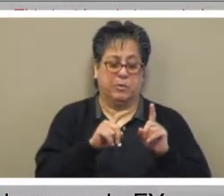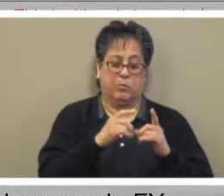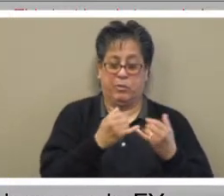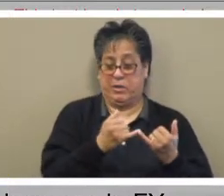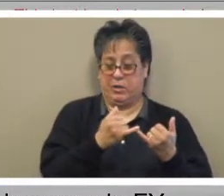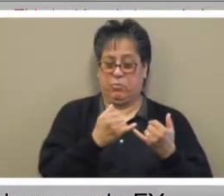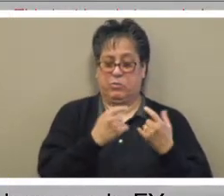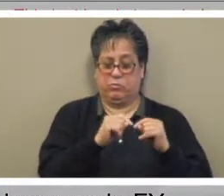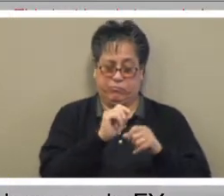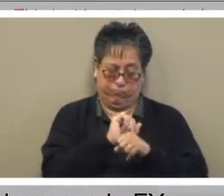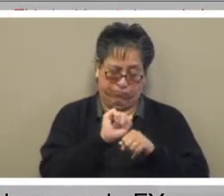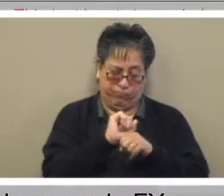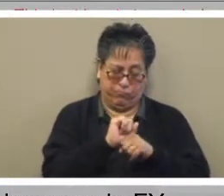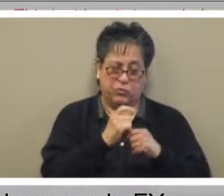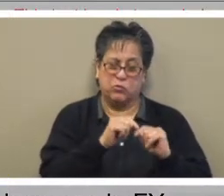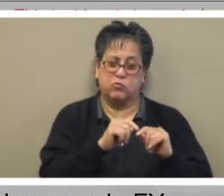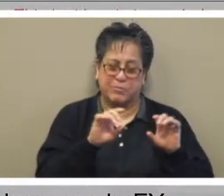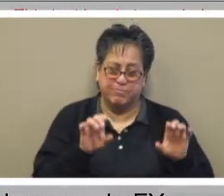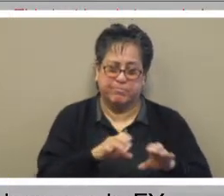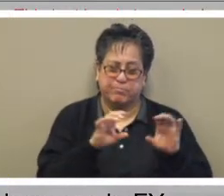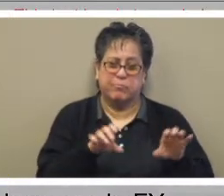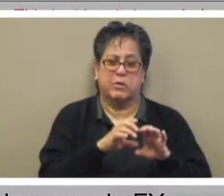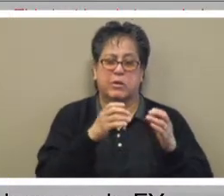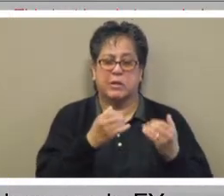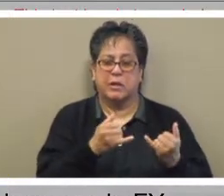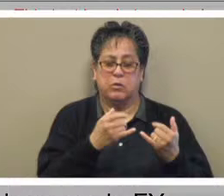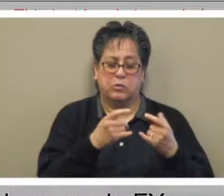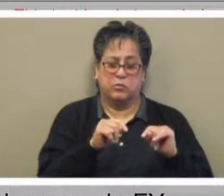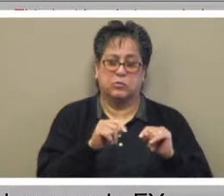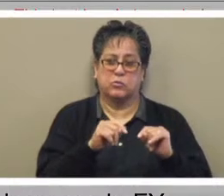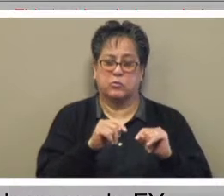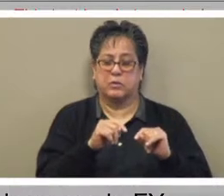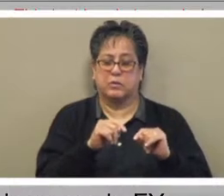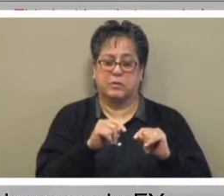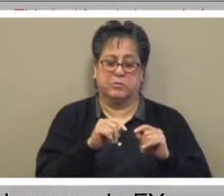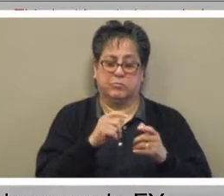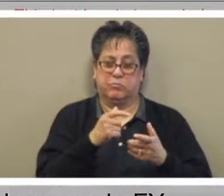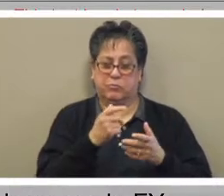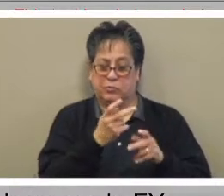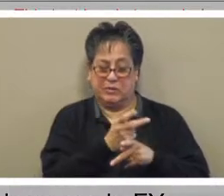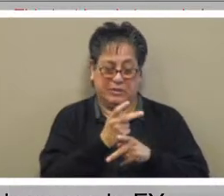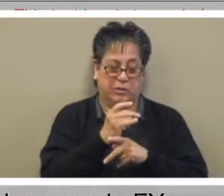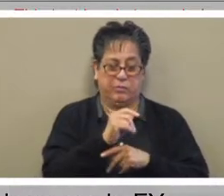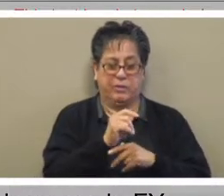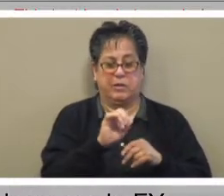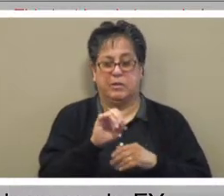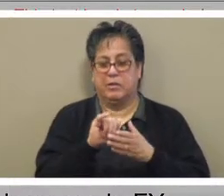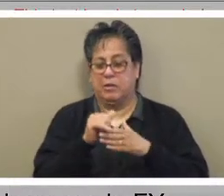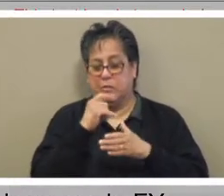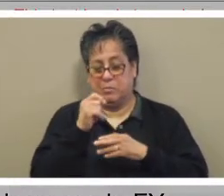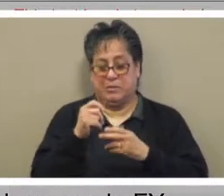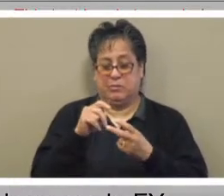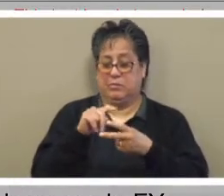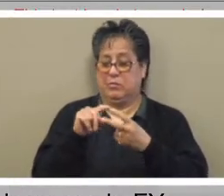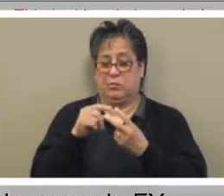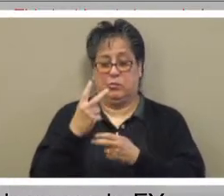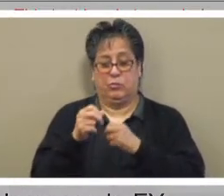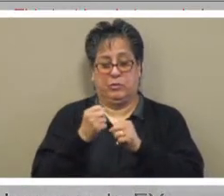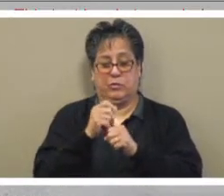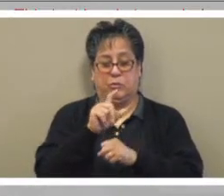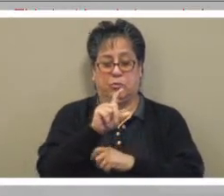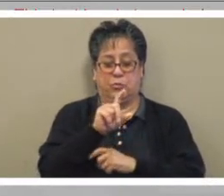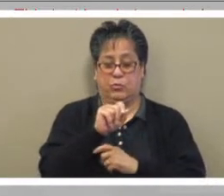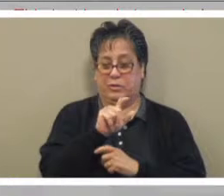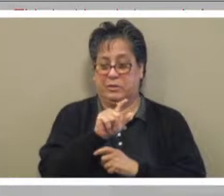we be proactive, again, to address those so that we don't have large spikes in the property tax rate in those future years.